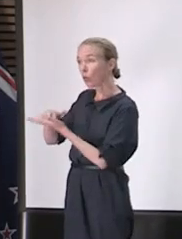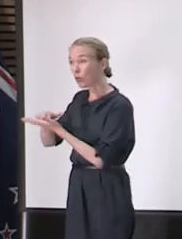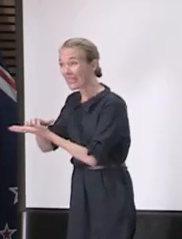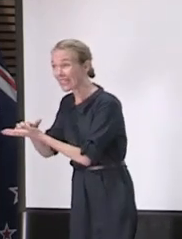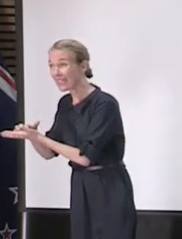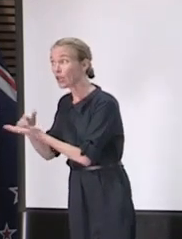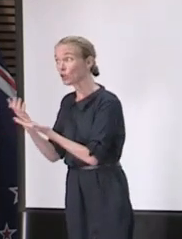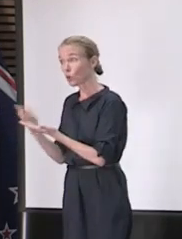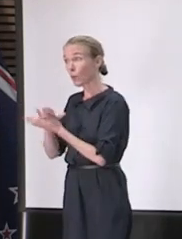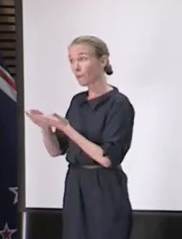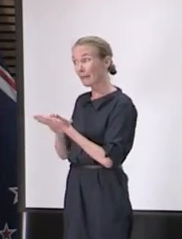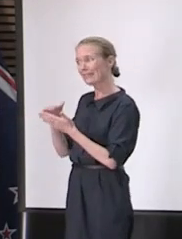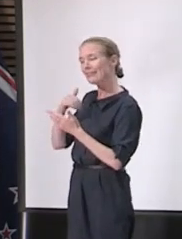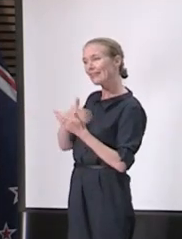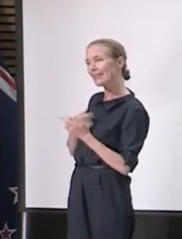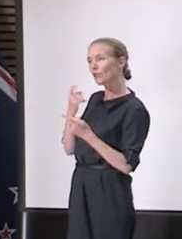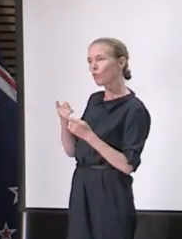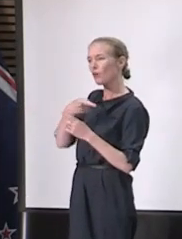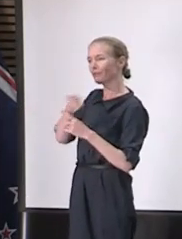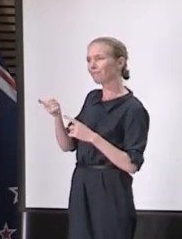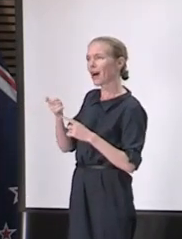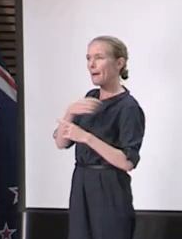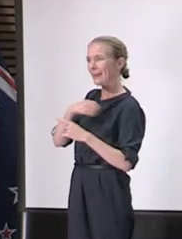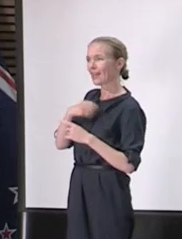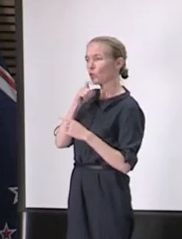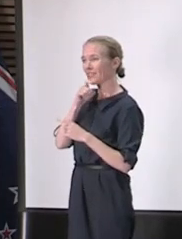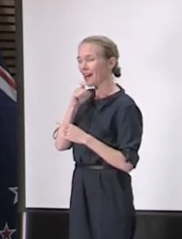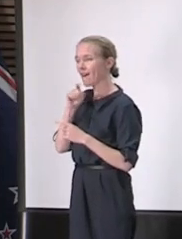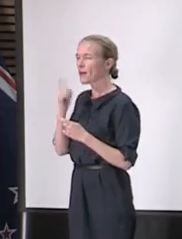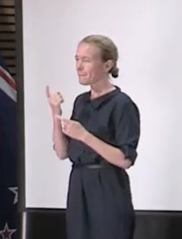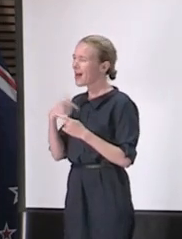What's the total number of hospitalisations in the entire course of the...